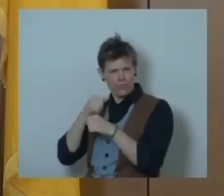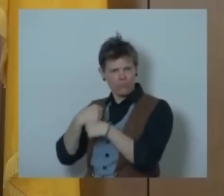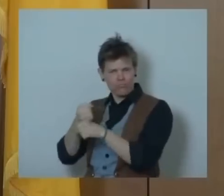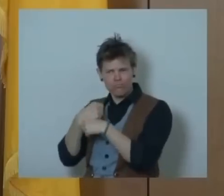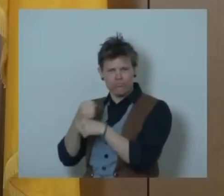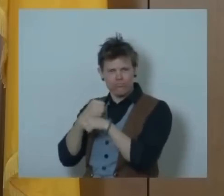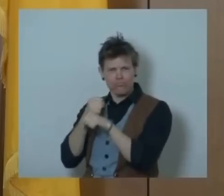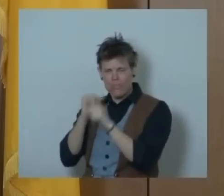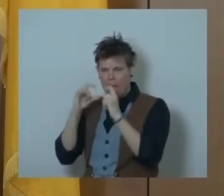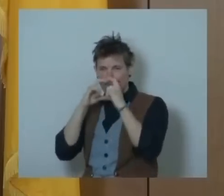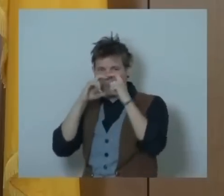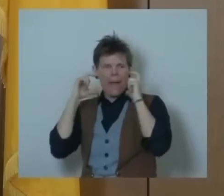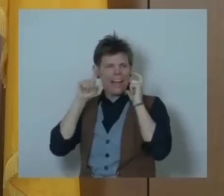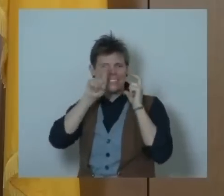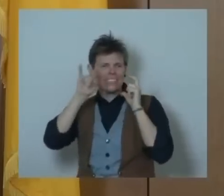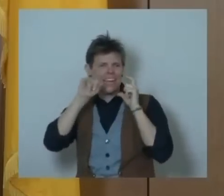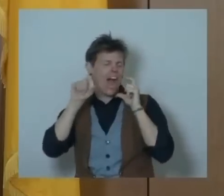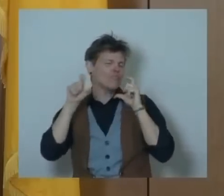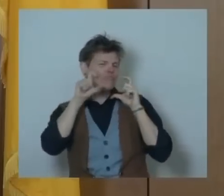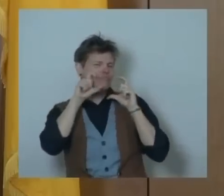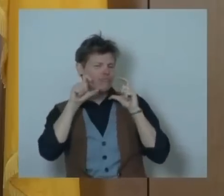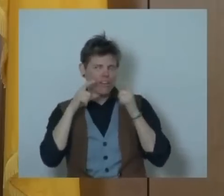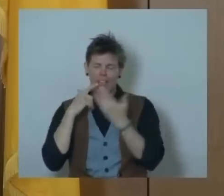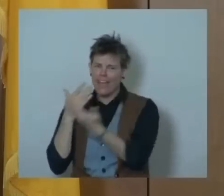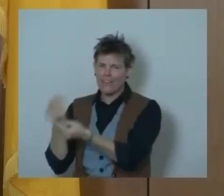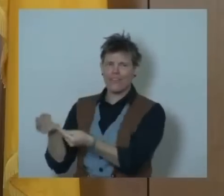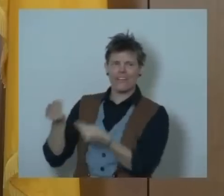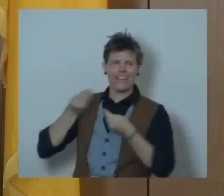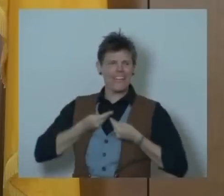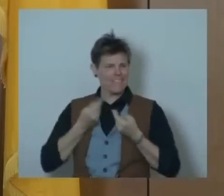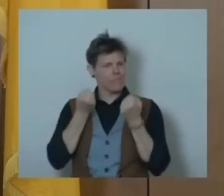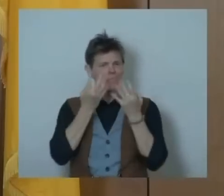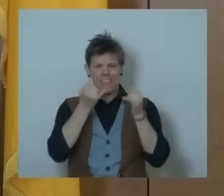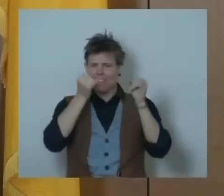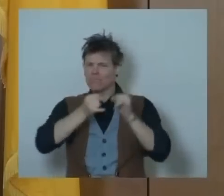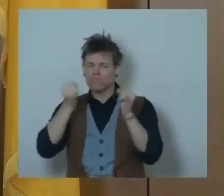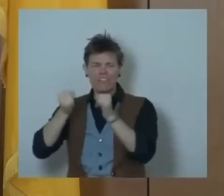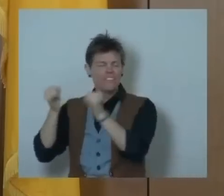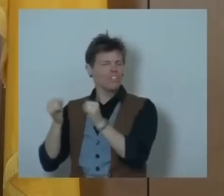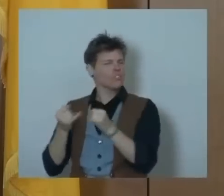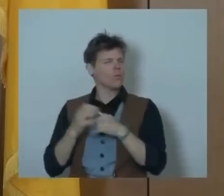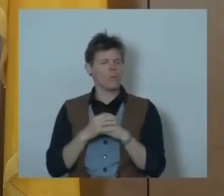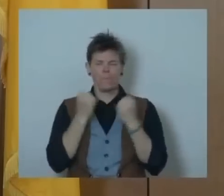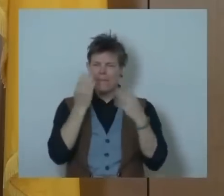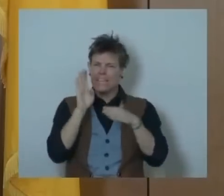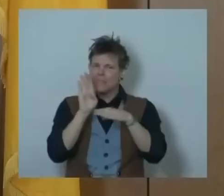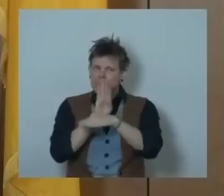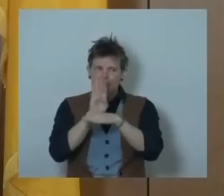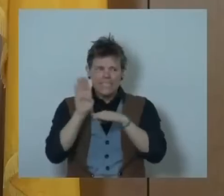for me, and I want to thank so many individuals and businesses who have